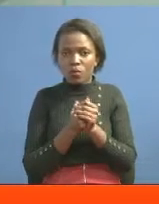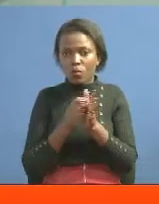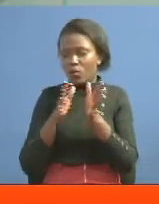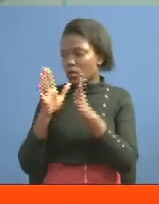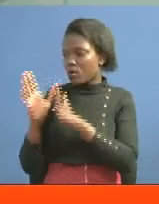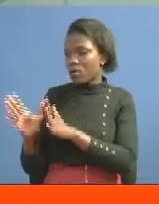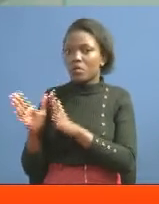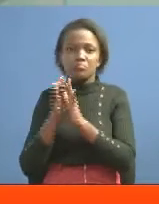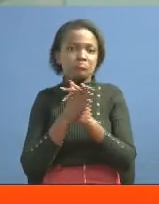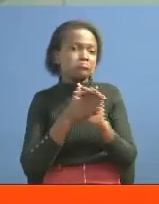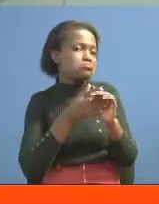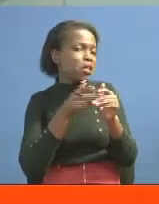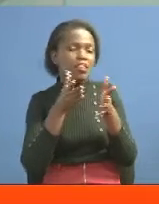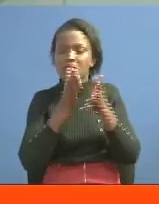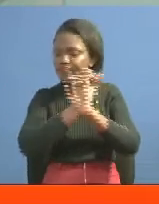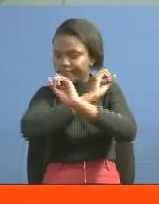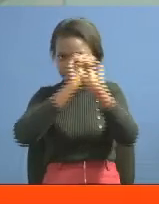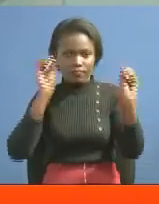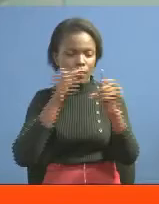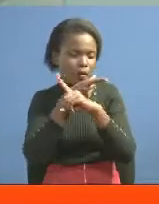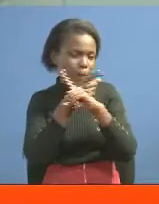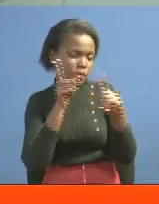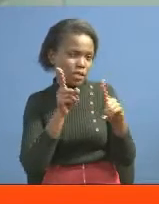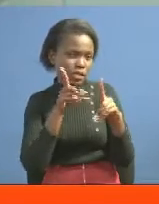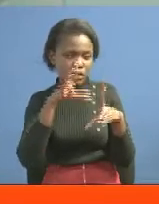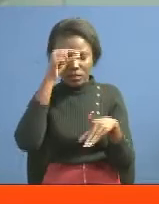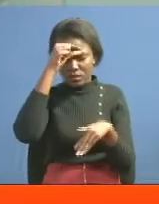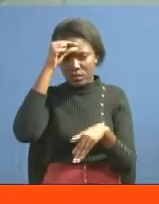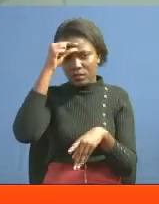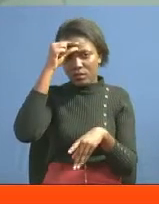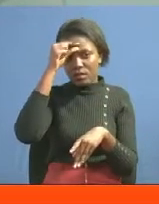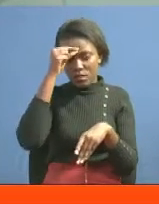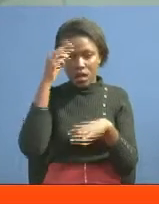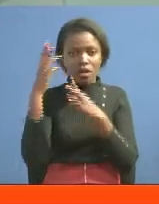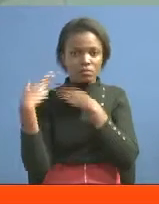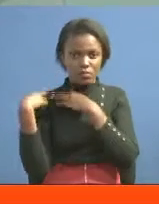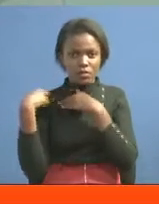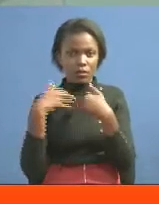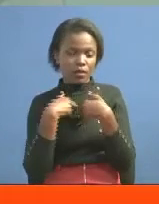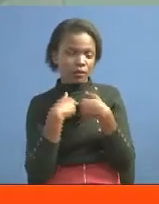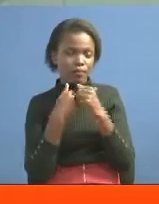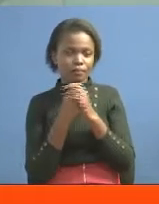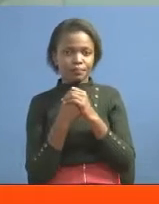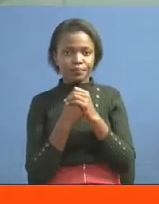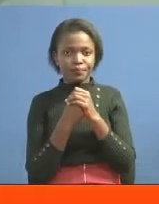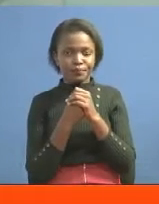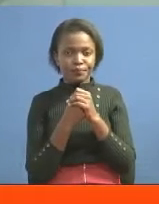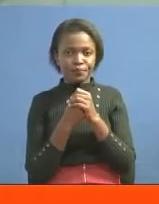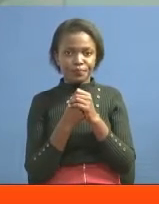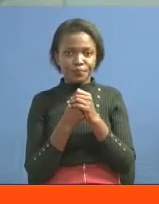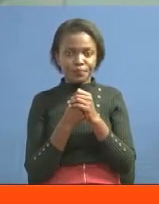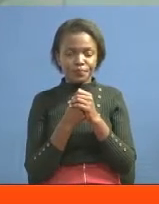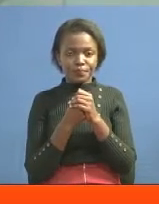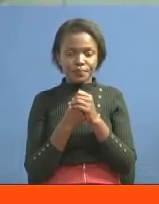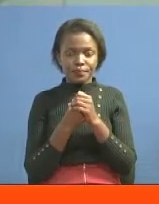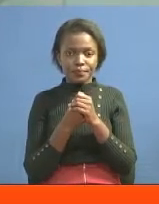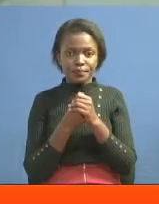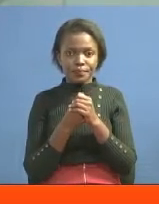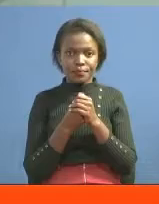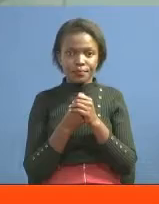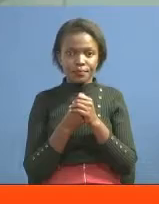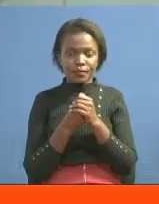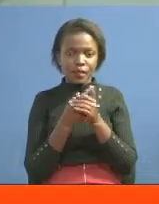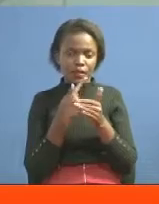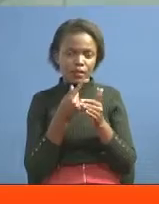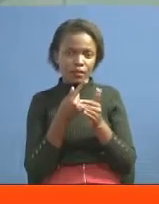back, I cannot say we are there yet, but government has a big role to play, even as we'll, I think, discuss later, as far as this is